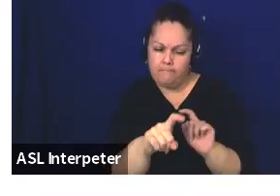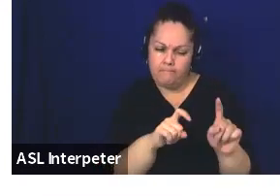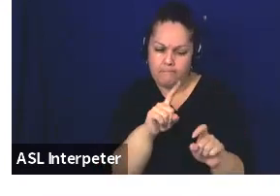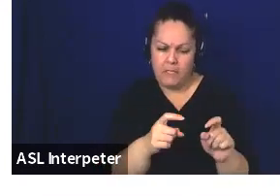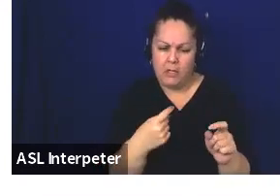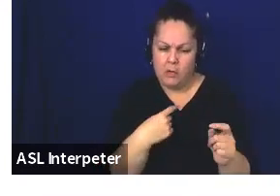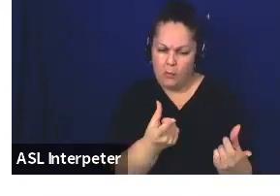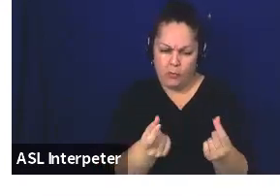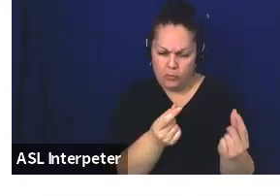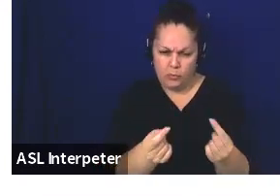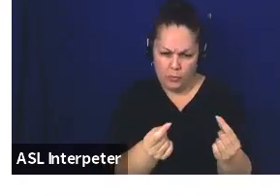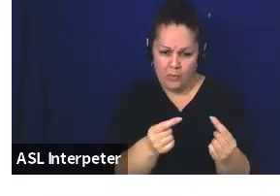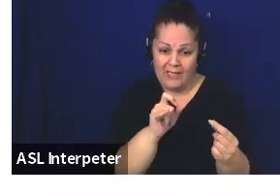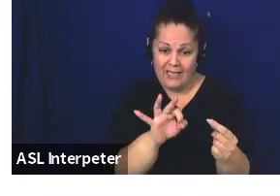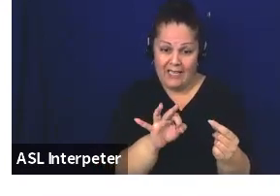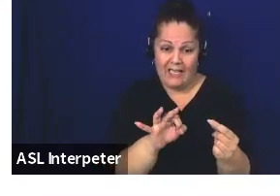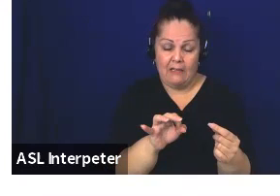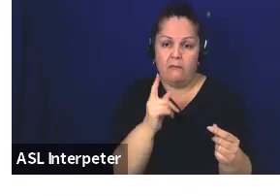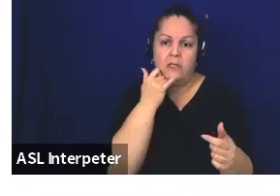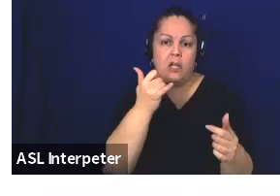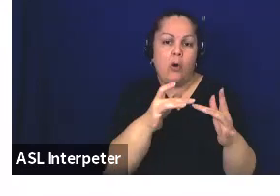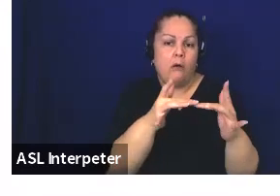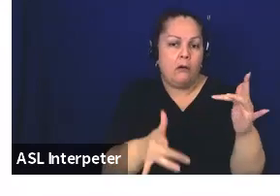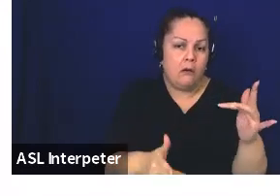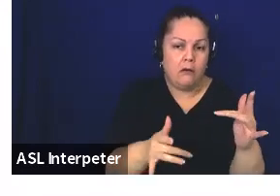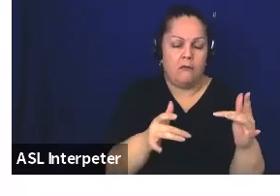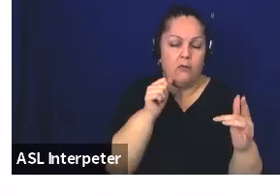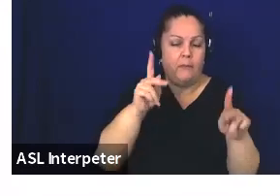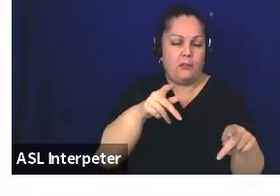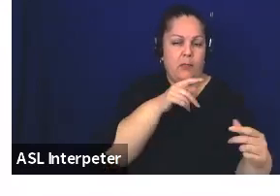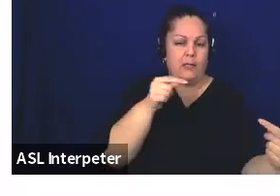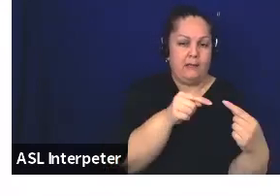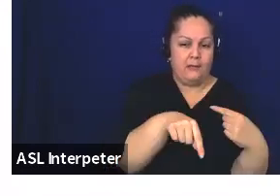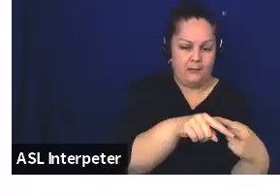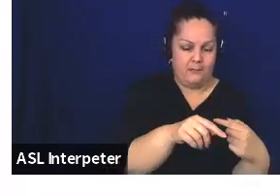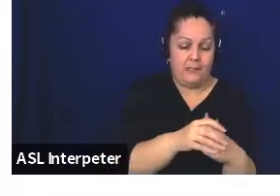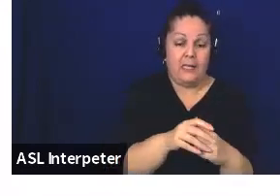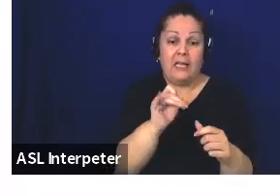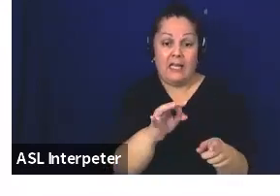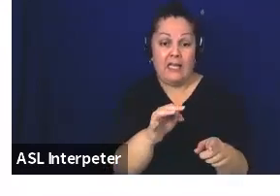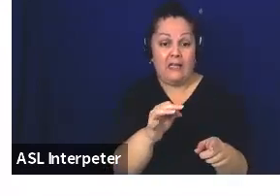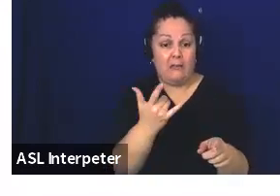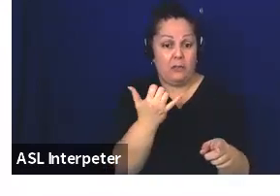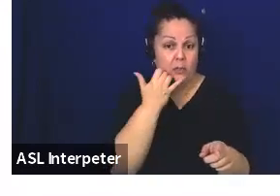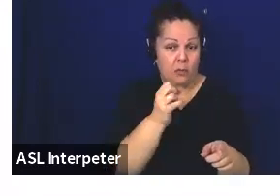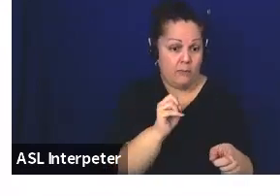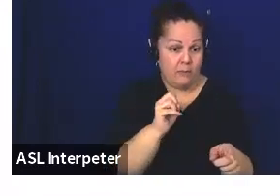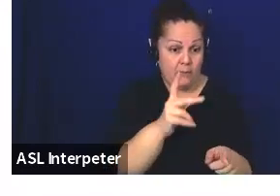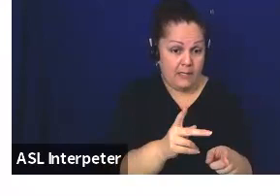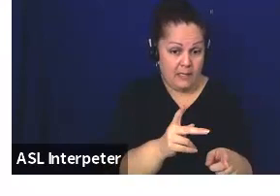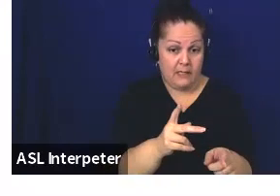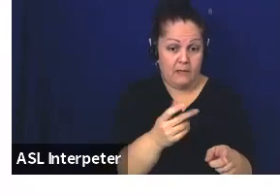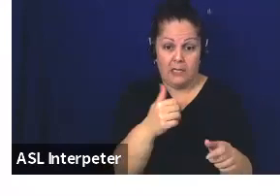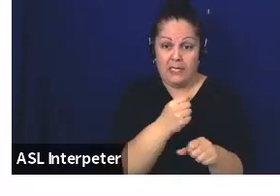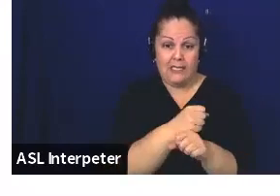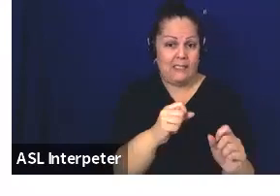should be done if the call is disrupted by someone who could do harm, if it is safe to call back, and if there are any safe